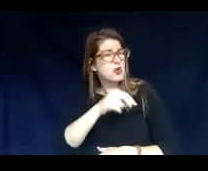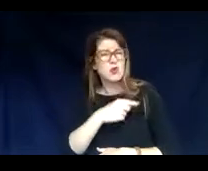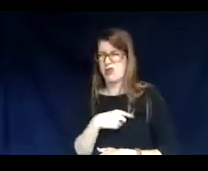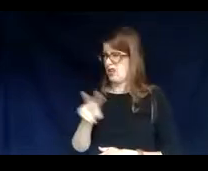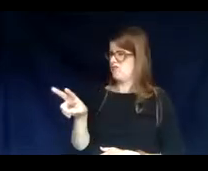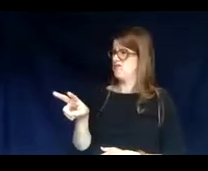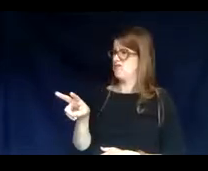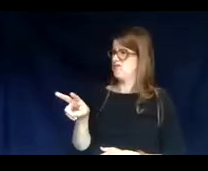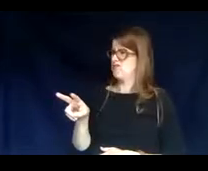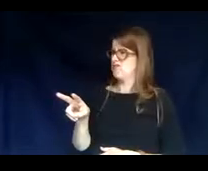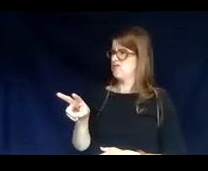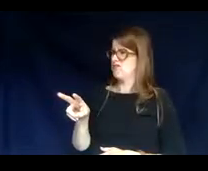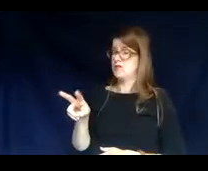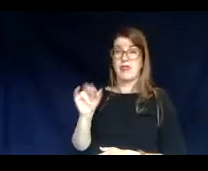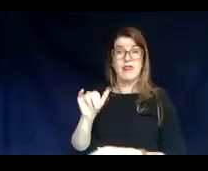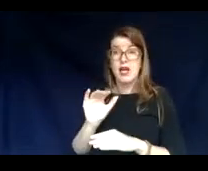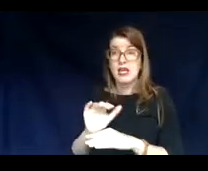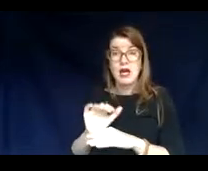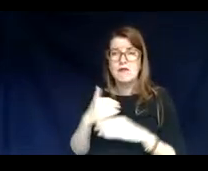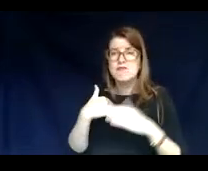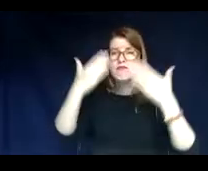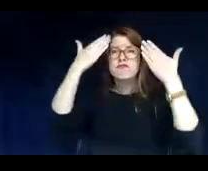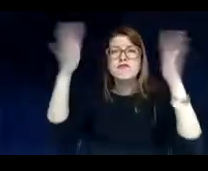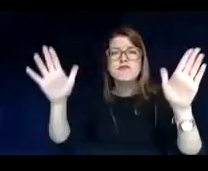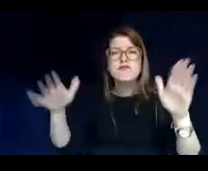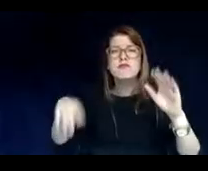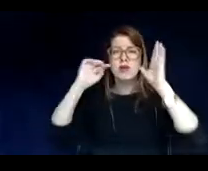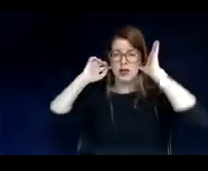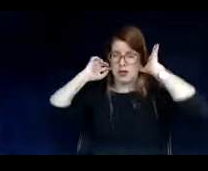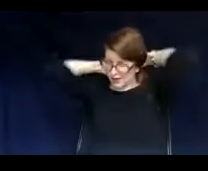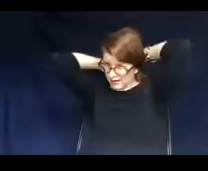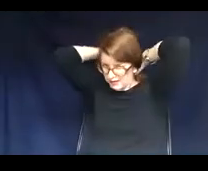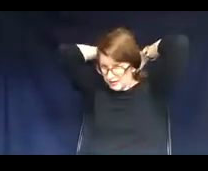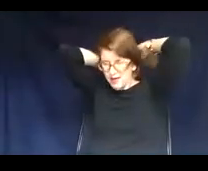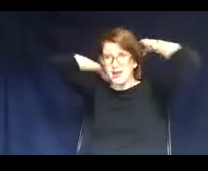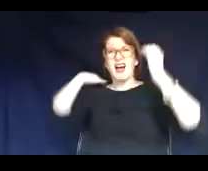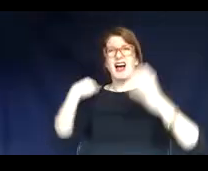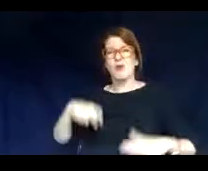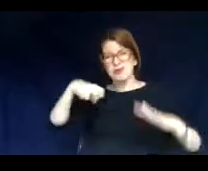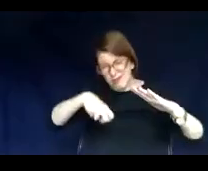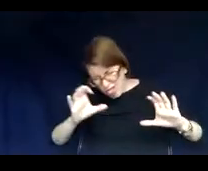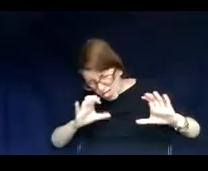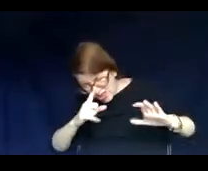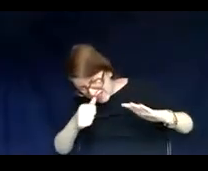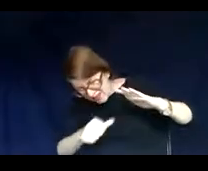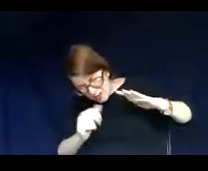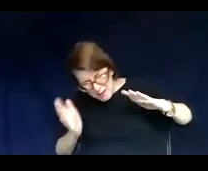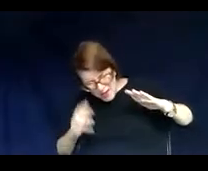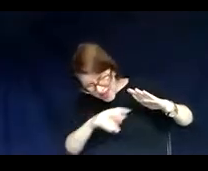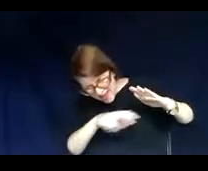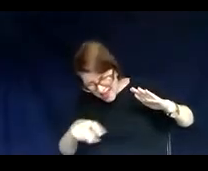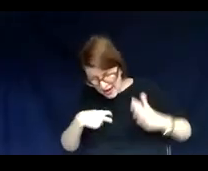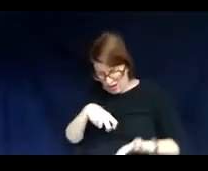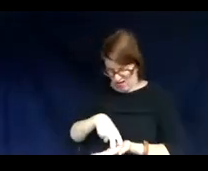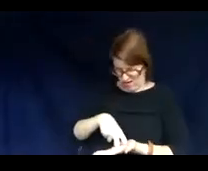See, that night, I don't know why, I was trying to find something underneath my bed, and when I got up, I was in this kneeling position. I remembered